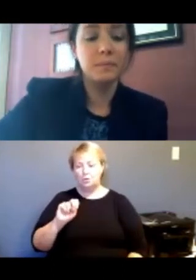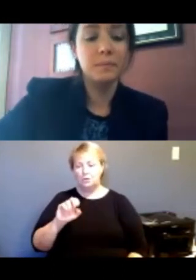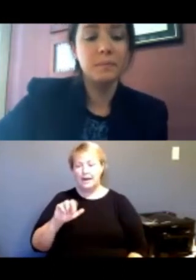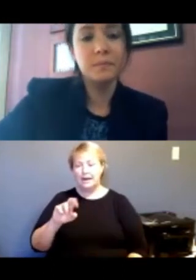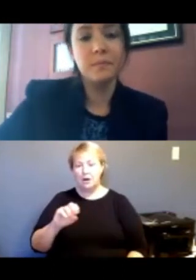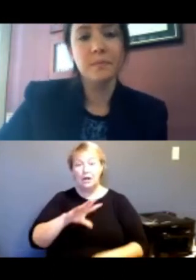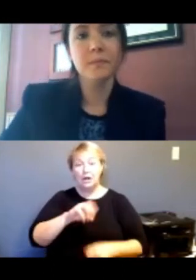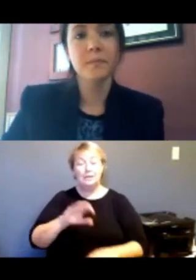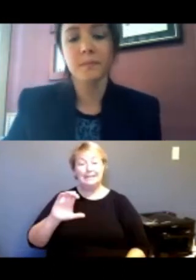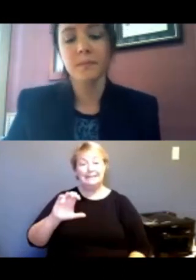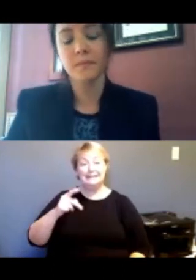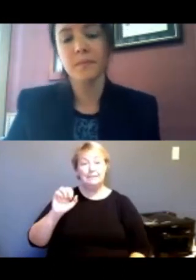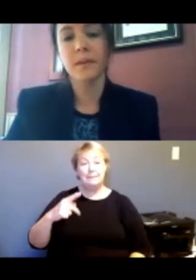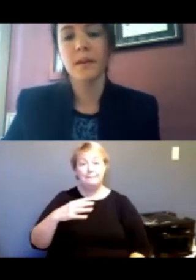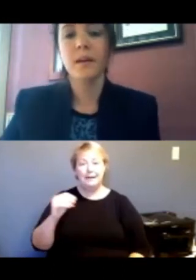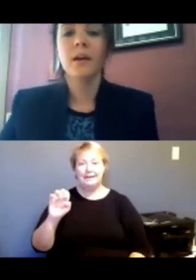CPEP.